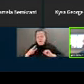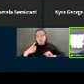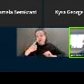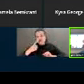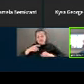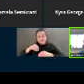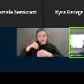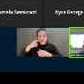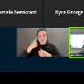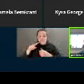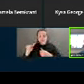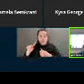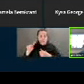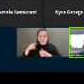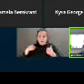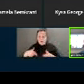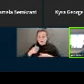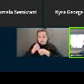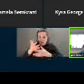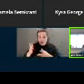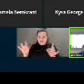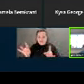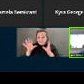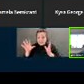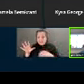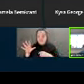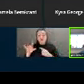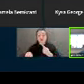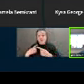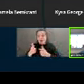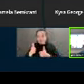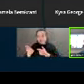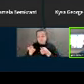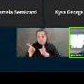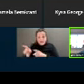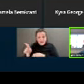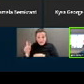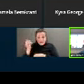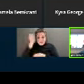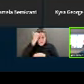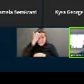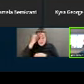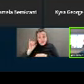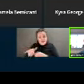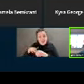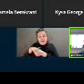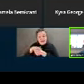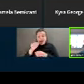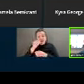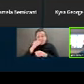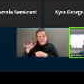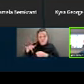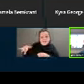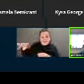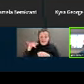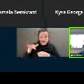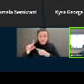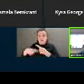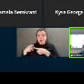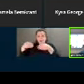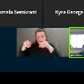for several months. Feeding and hunger in that community, which was already a food desert, became a major issue for us to